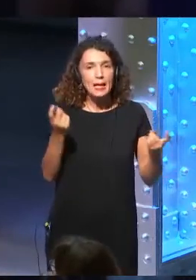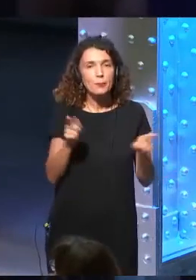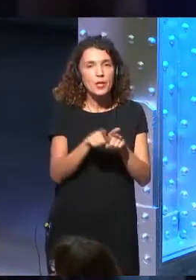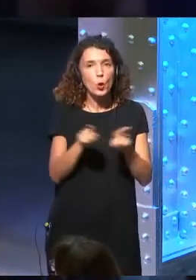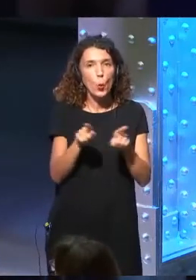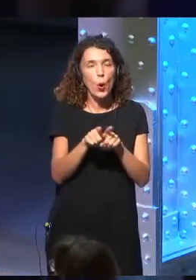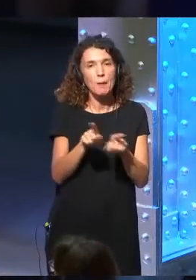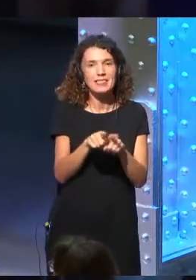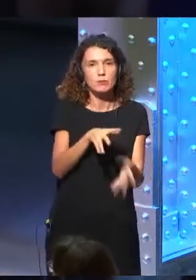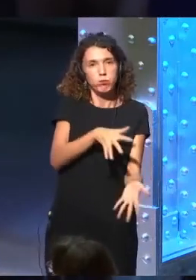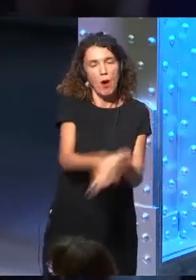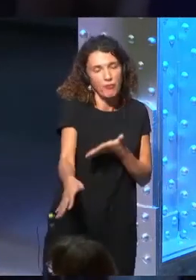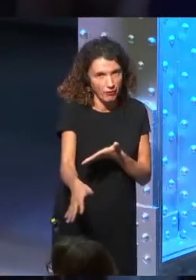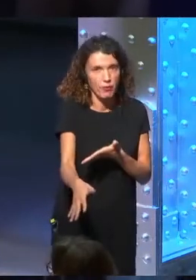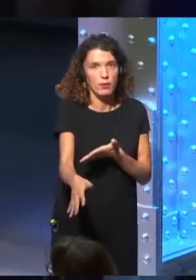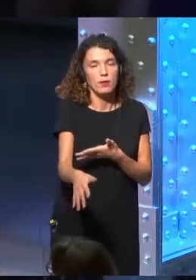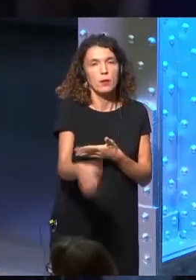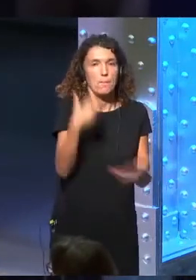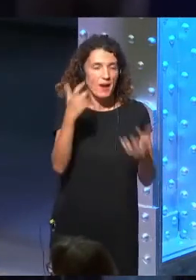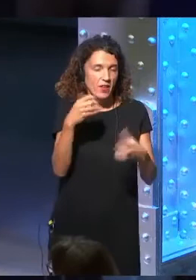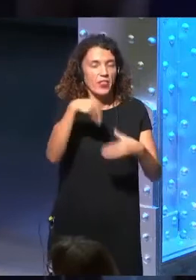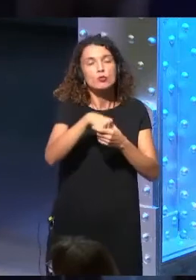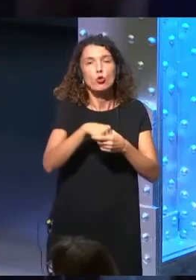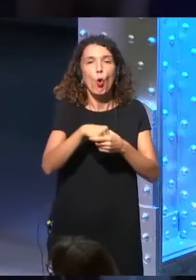greater impact in this male territory.